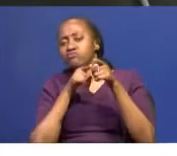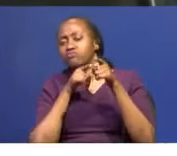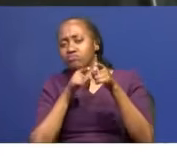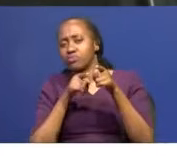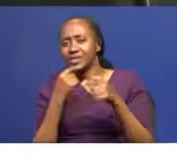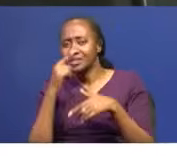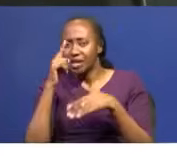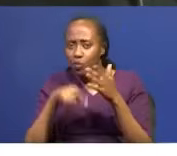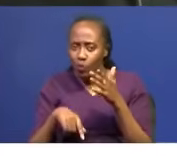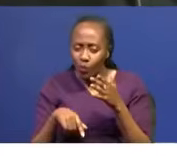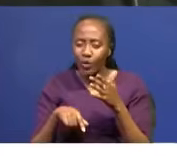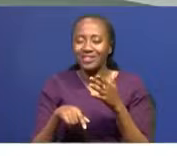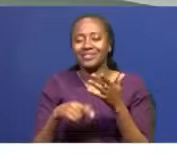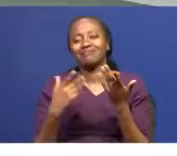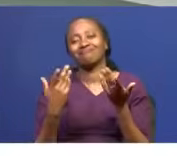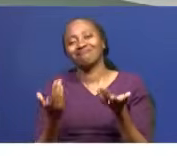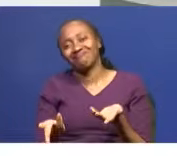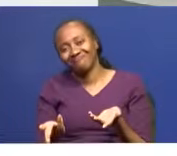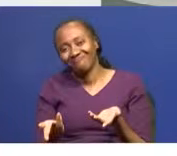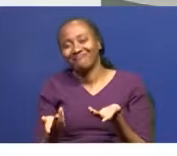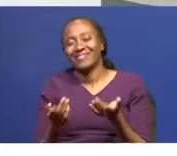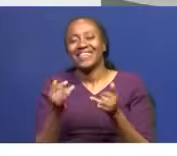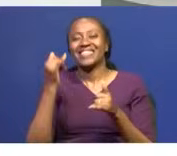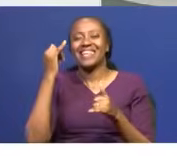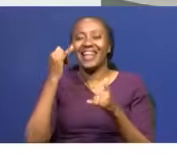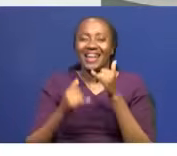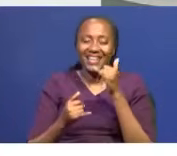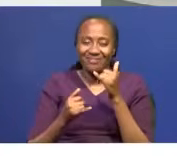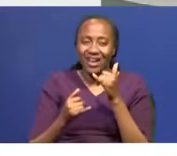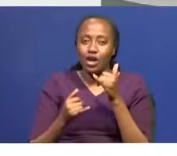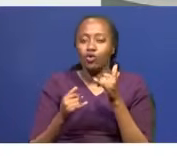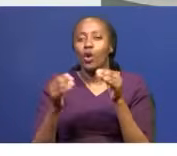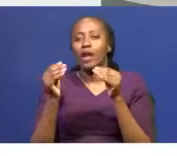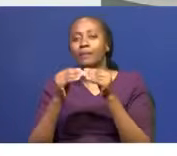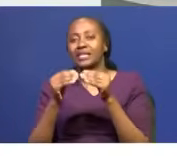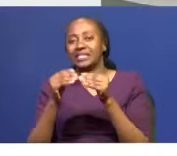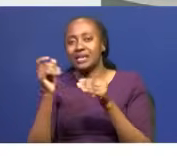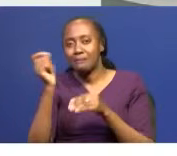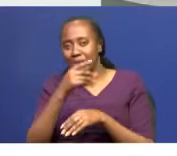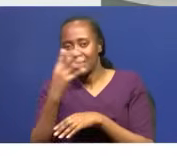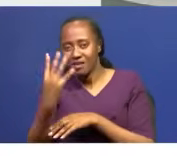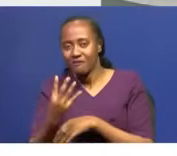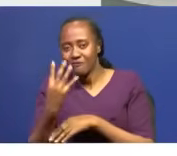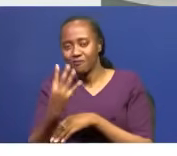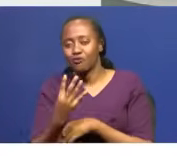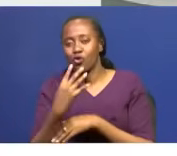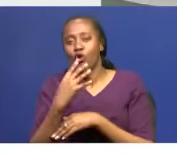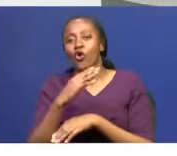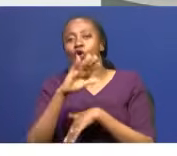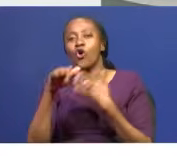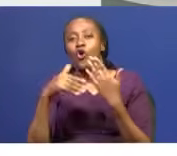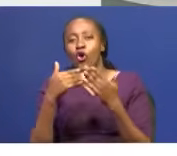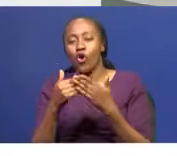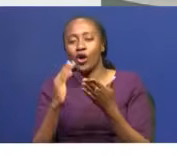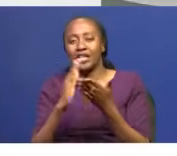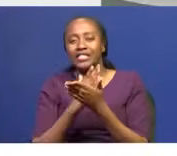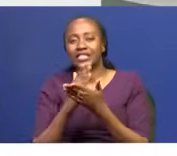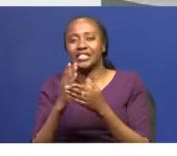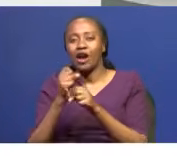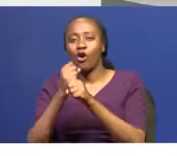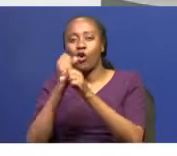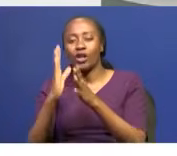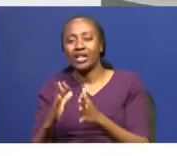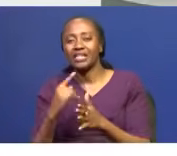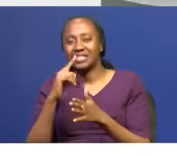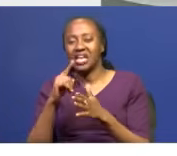chairperson Christian Strebel said in the last general meeting held in April this year, shareholders decided not to extend